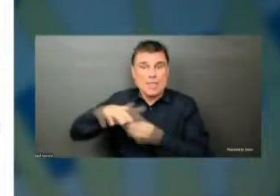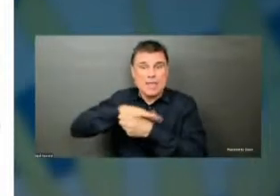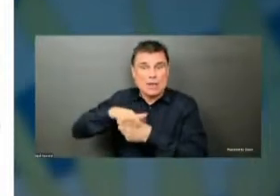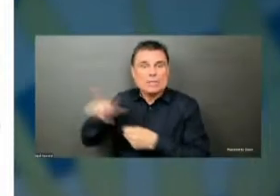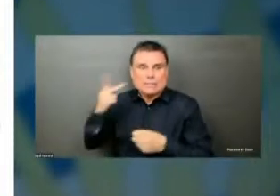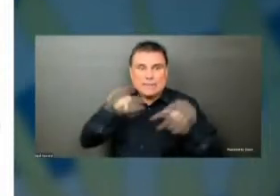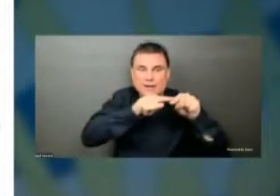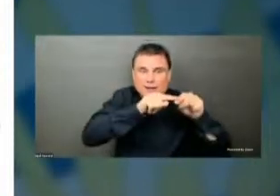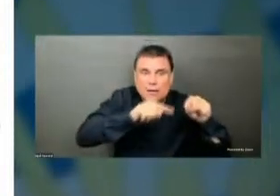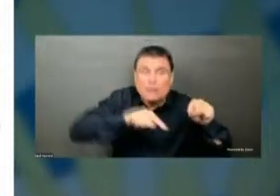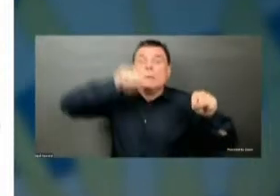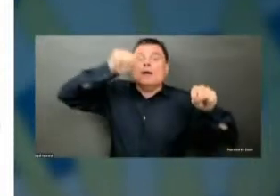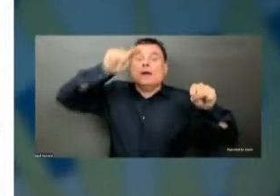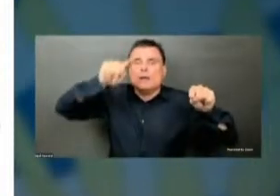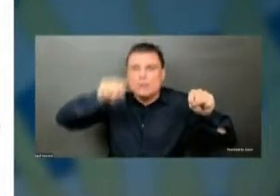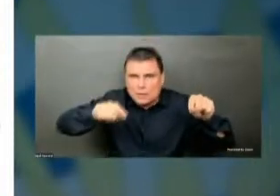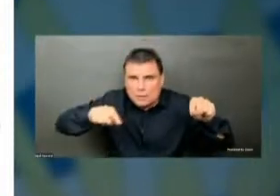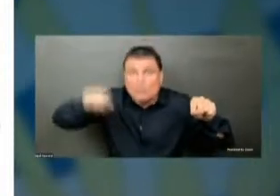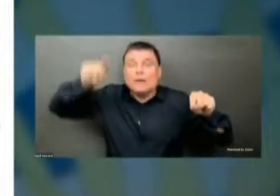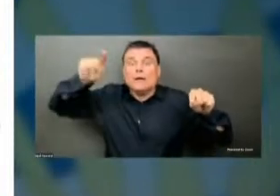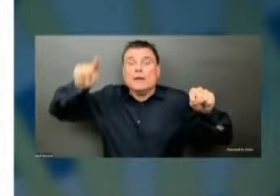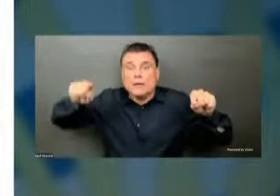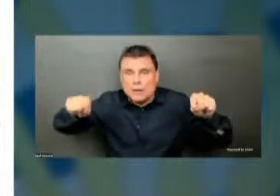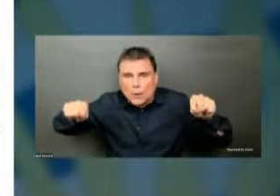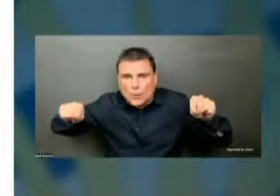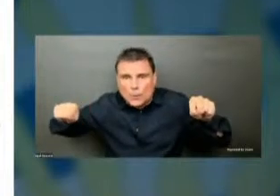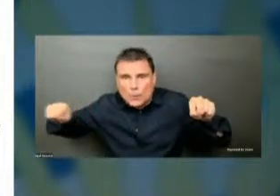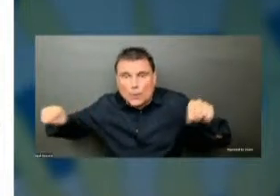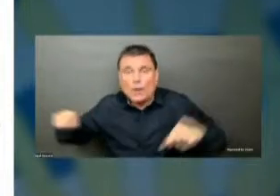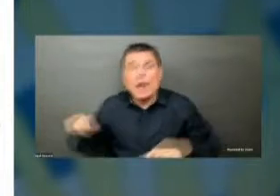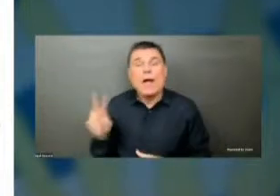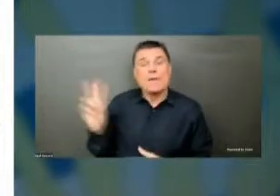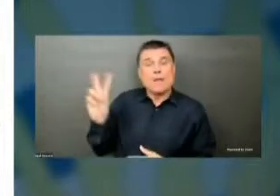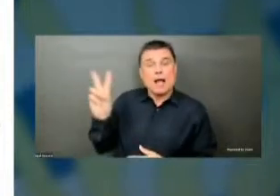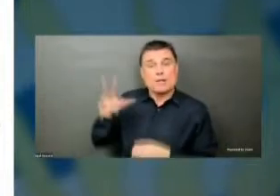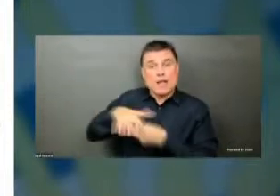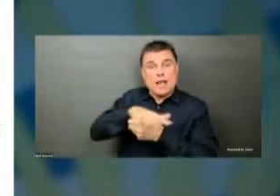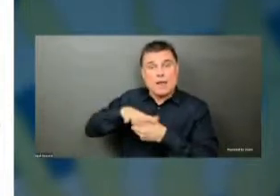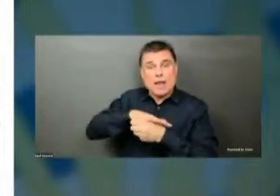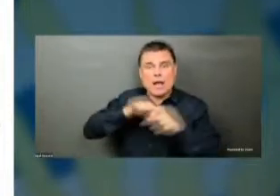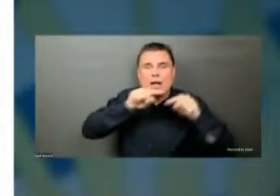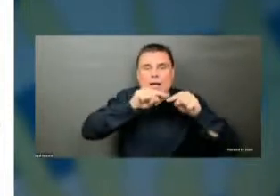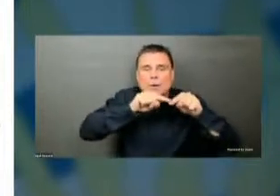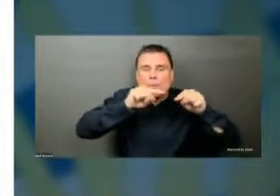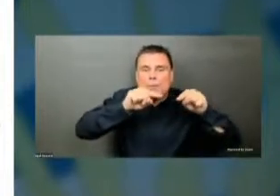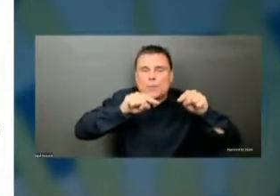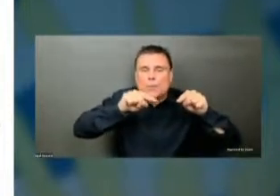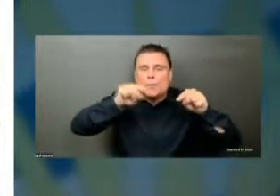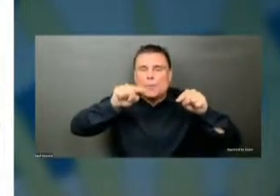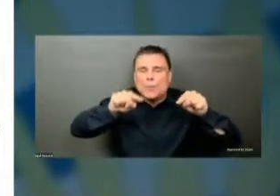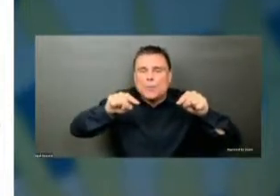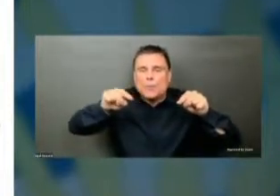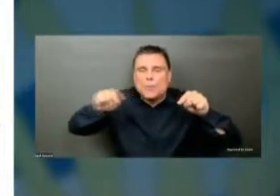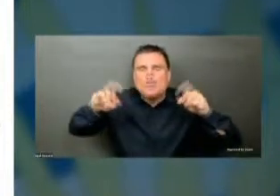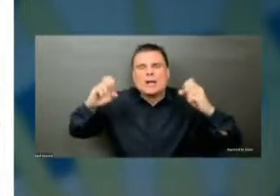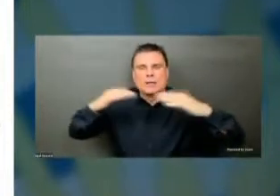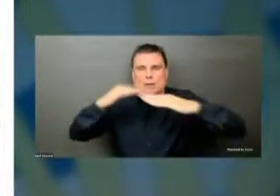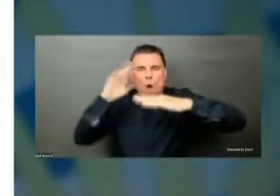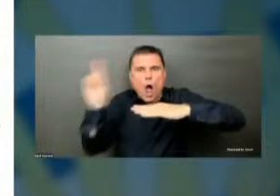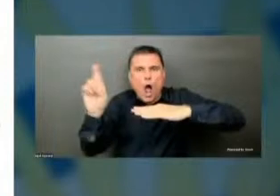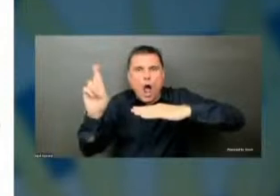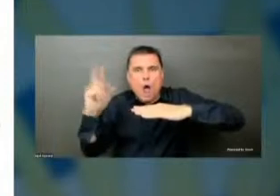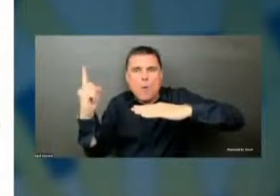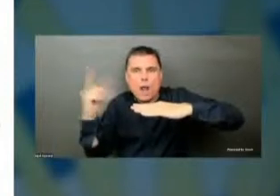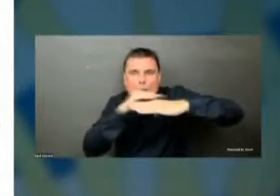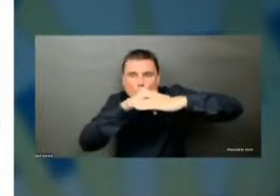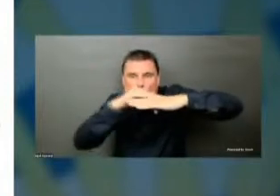hovering around 1, and that's primarily related to some of the transmission events and the ongoing transmission concerns